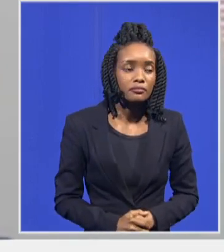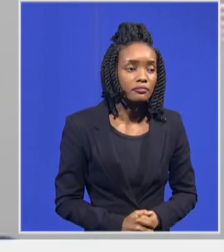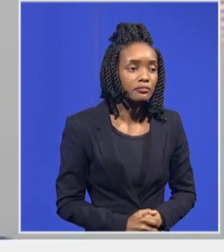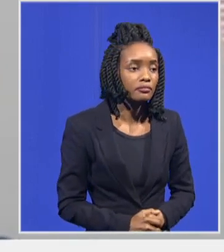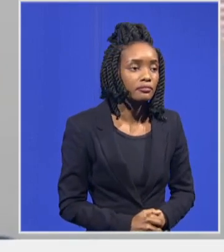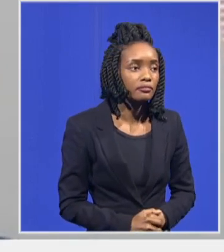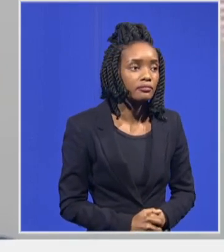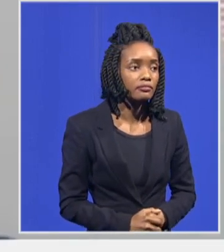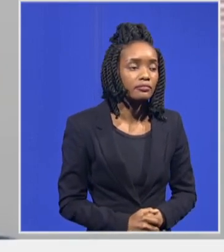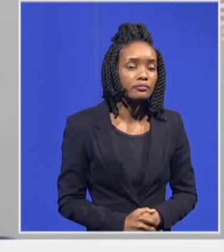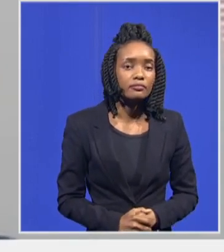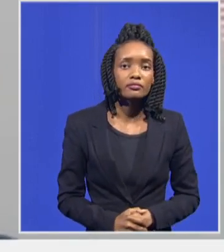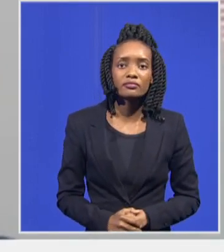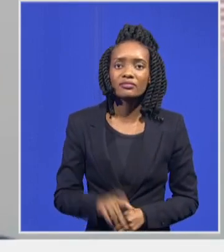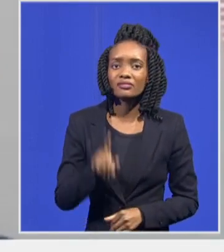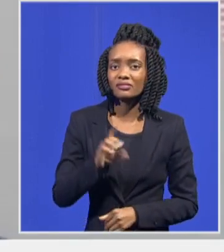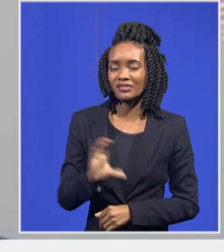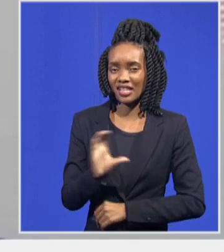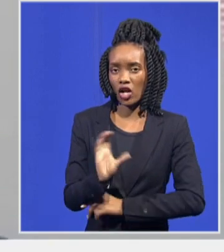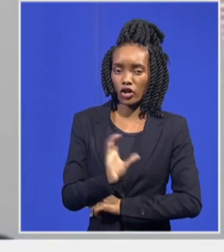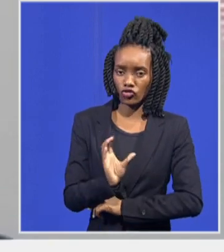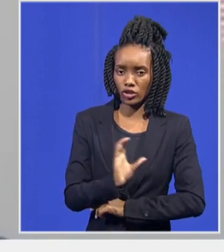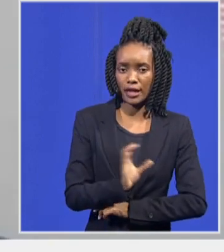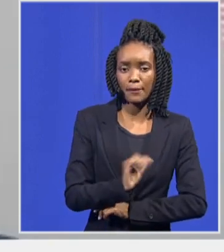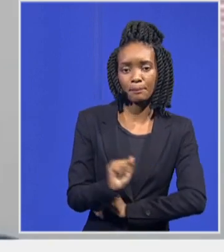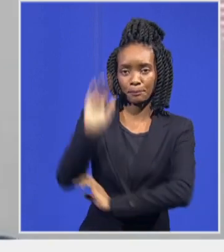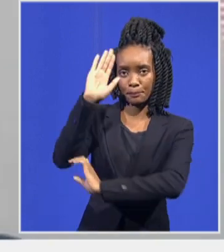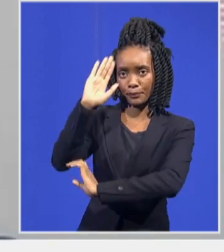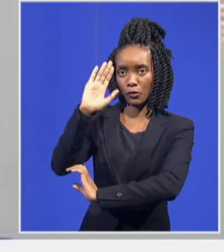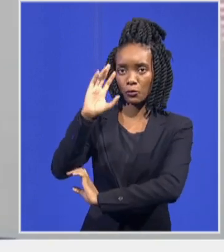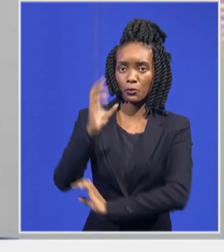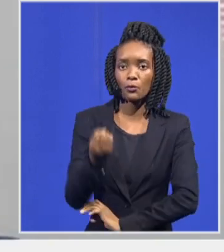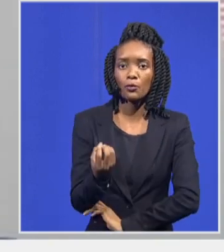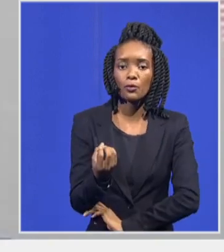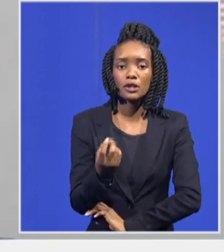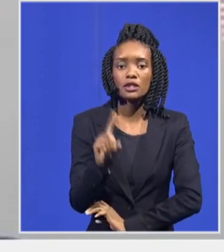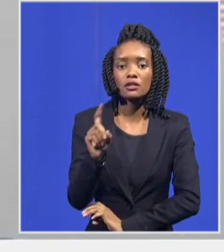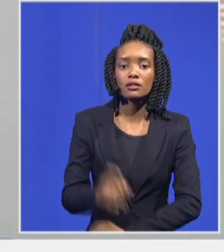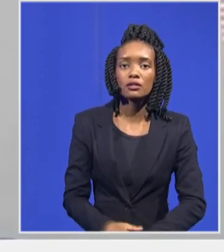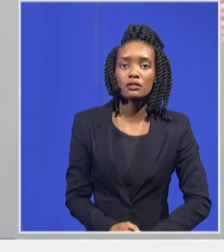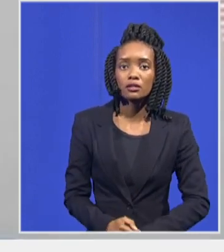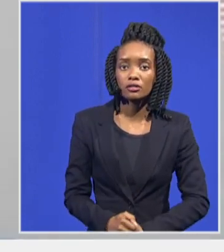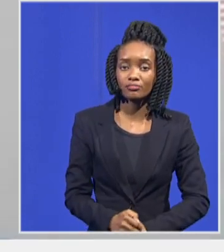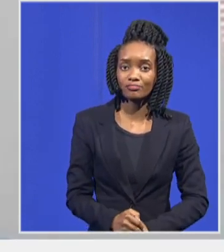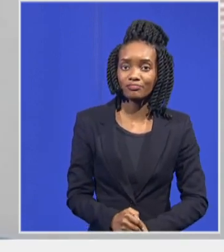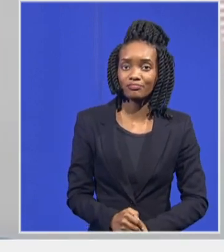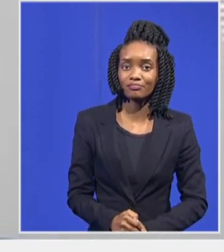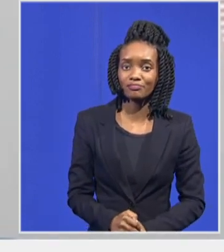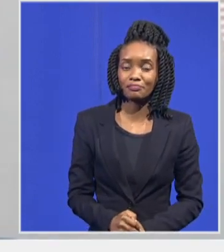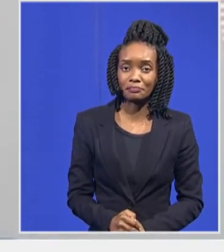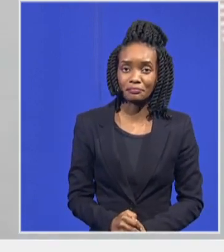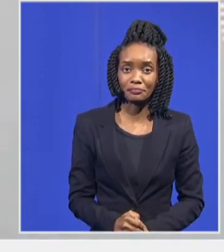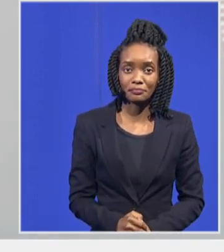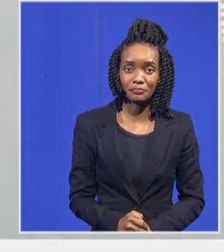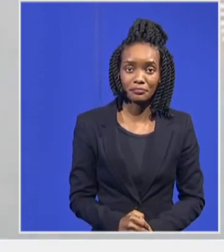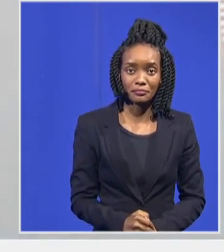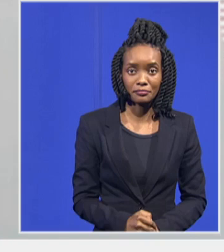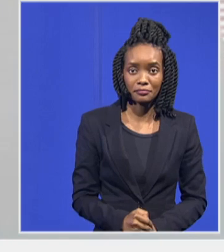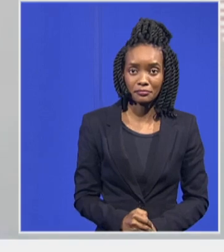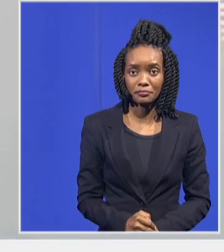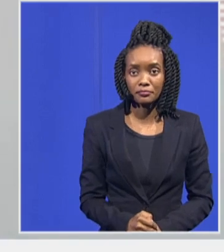Katrina, there seems to be Katrina with a question that was skipped. Katrina, do you want to go live? Then I don't have to miss it and quickly ask